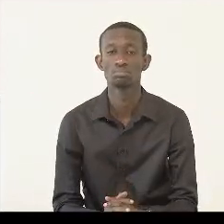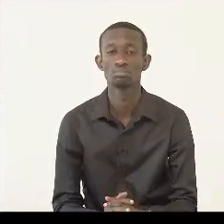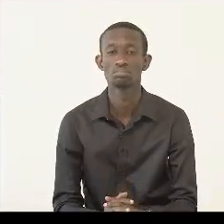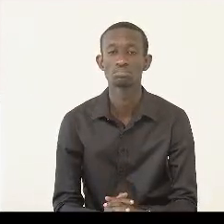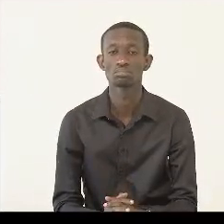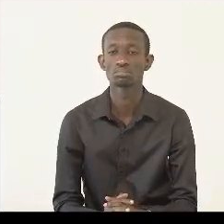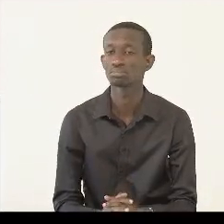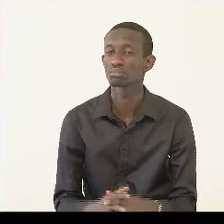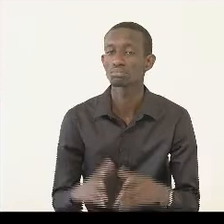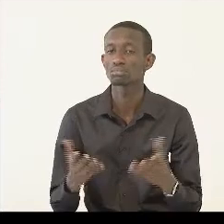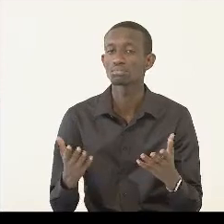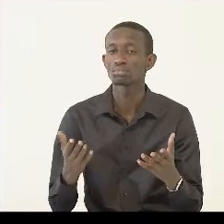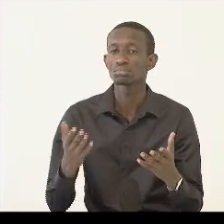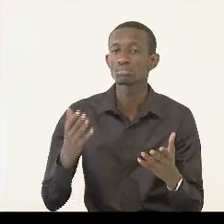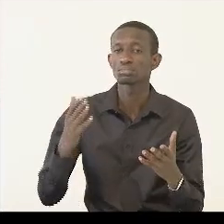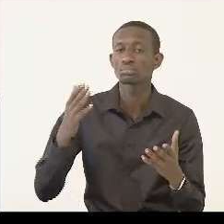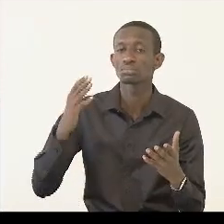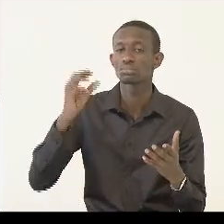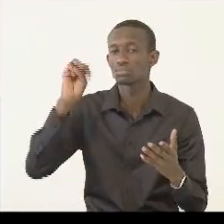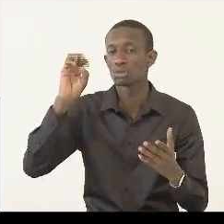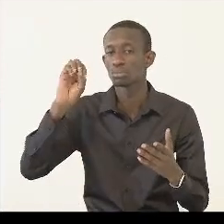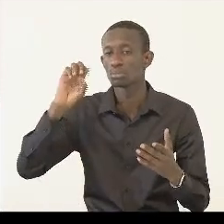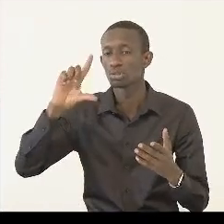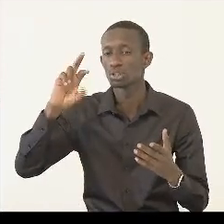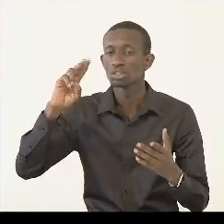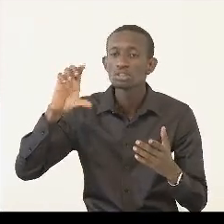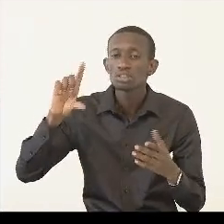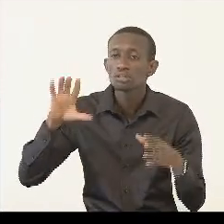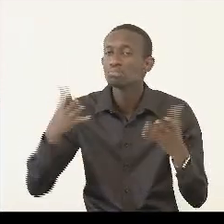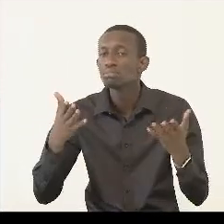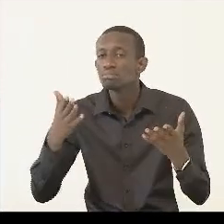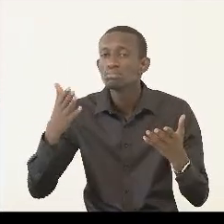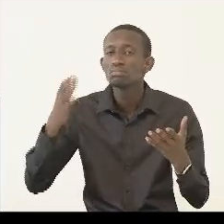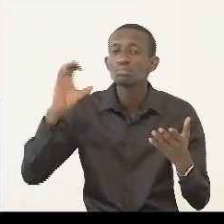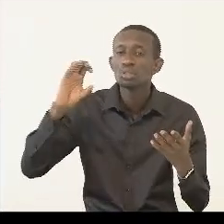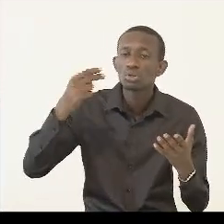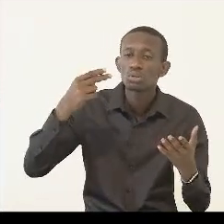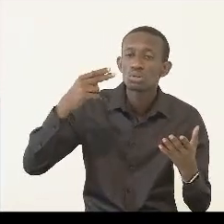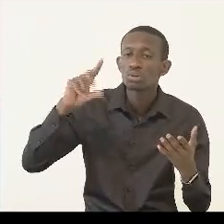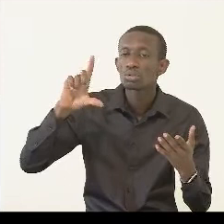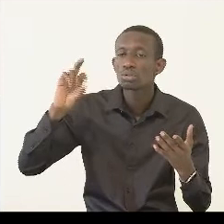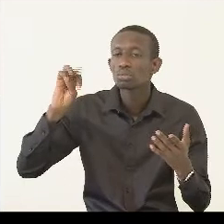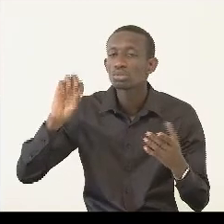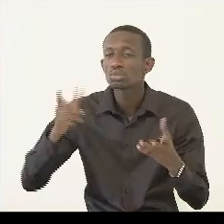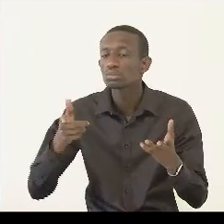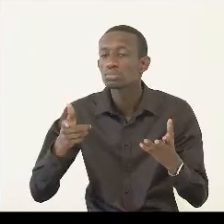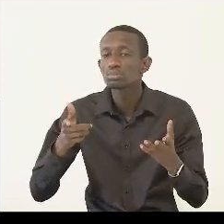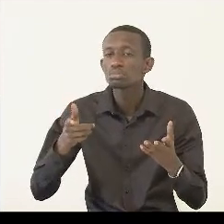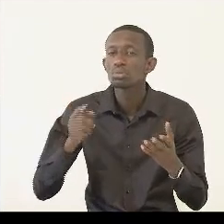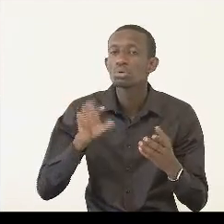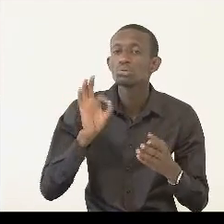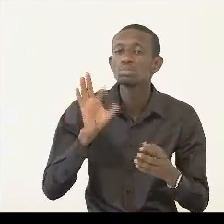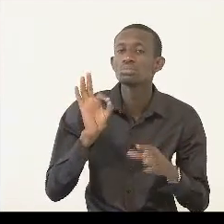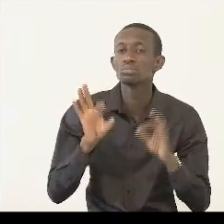Molecules, chromosomes. Where did we meet this again? The DNA structure? Were we talking